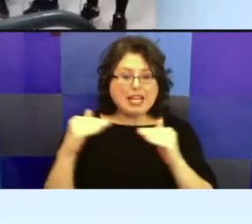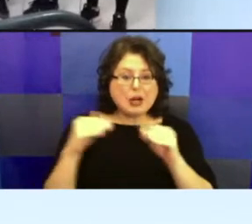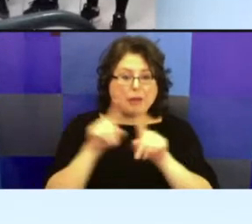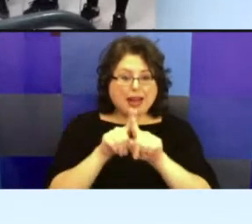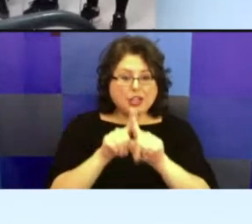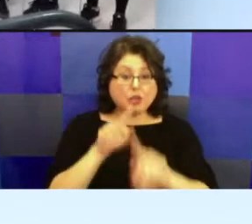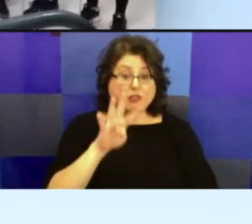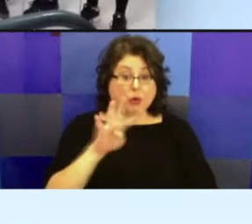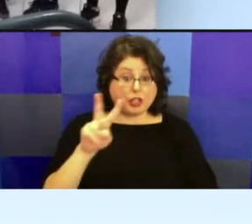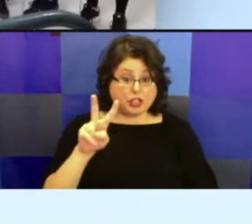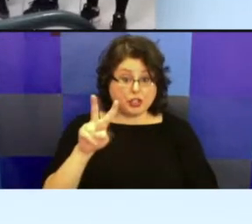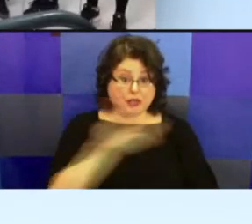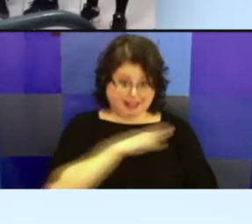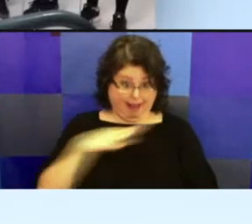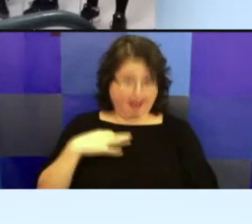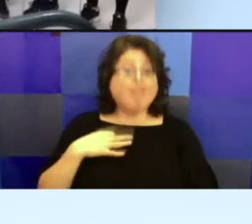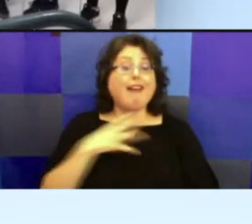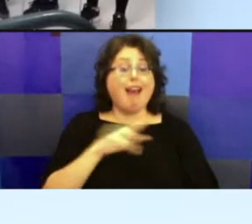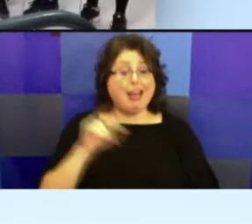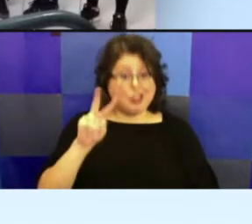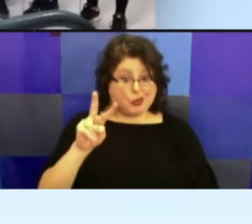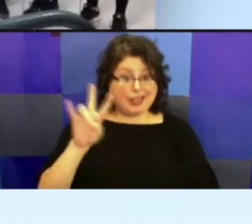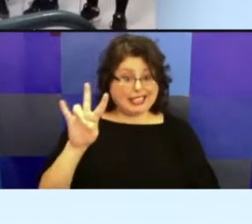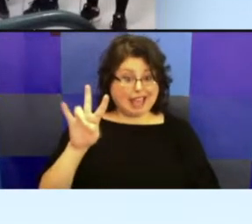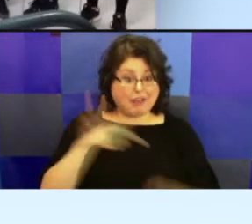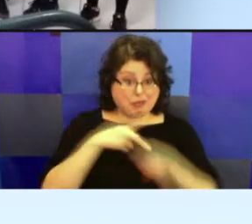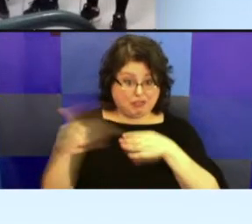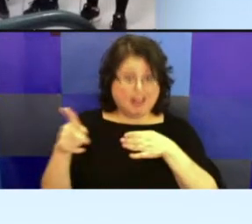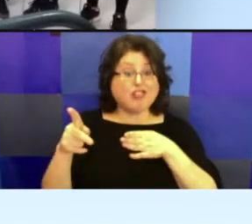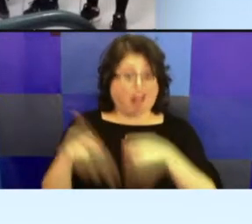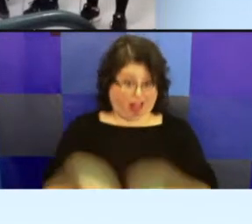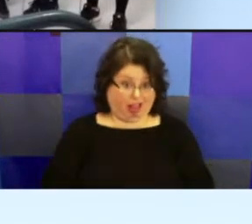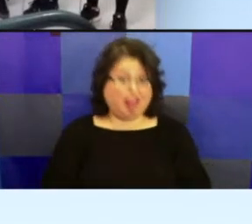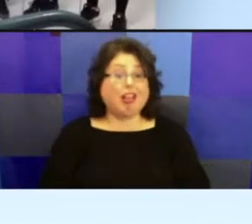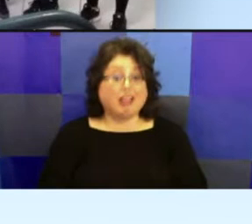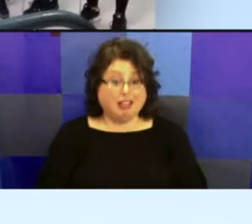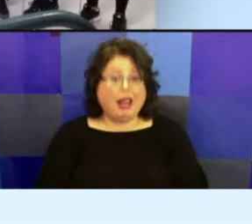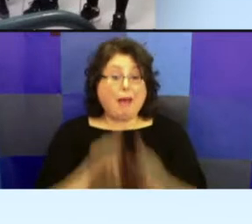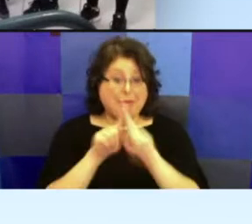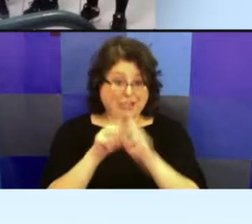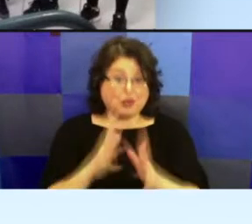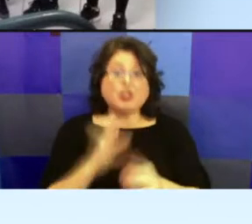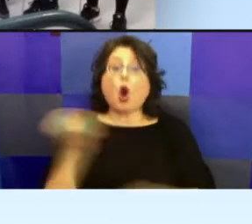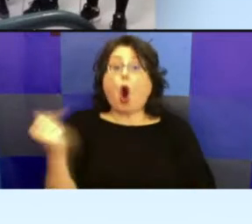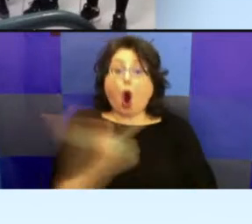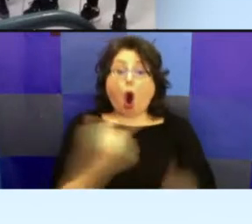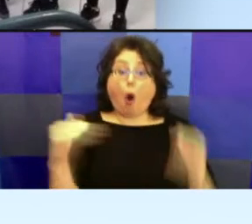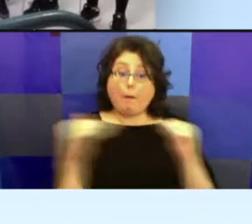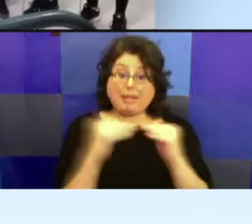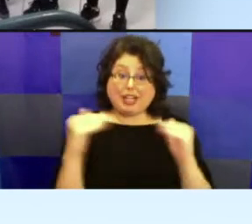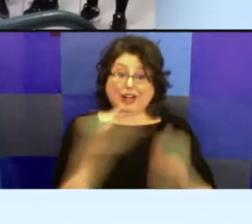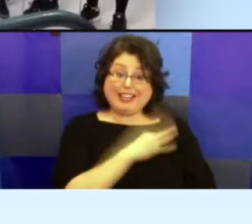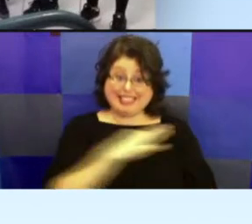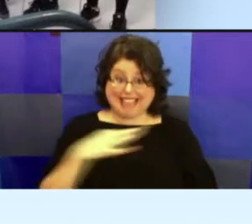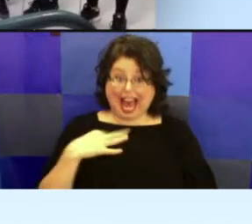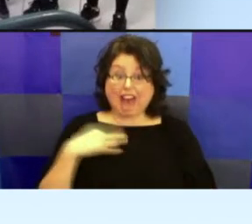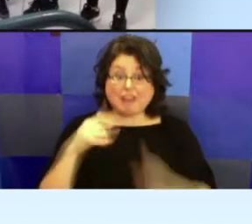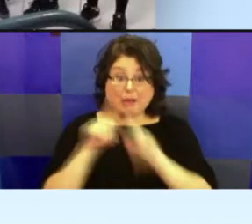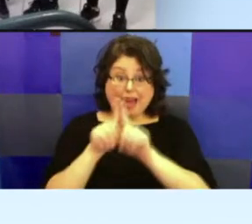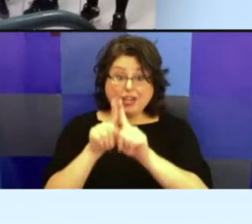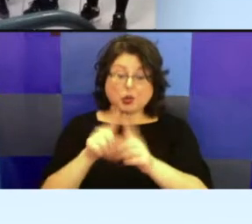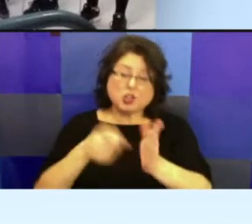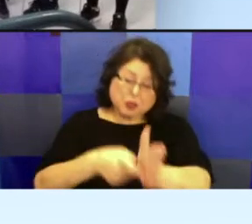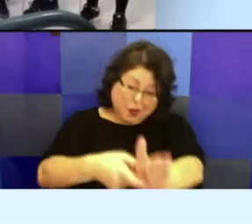faculty and staff mentors, and 27 professional mentors. All peer and faculty staff mentors are required